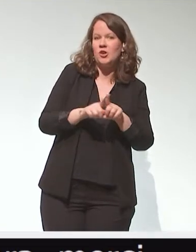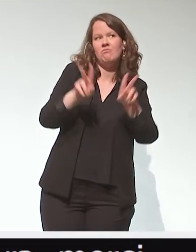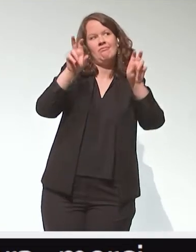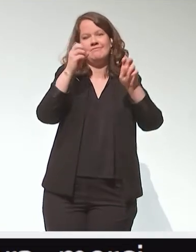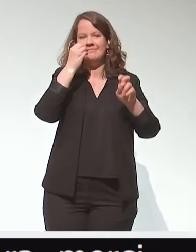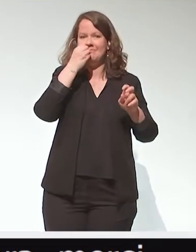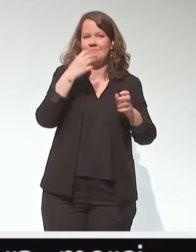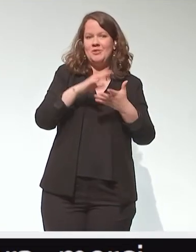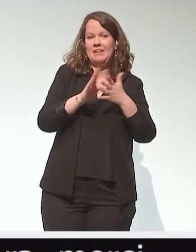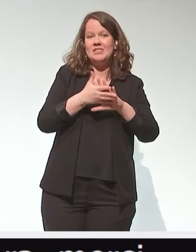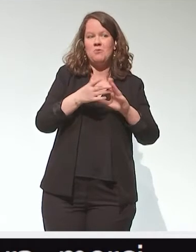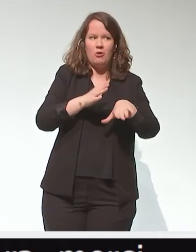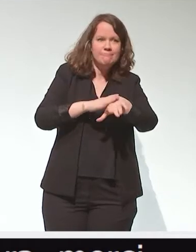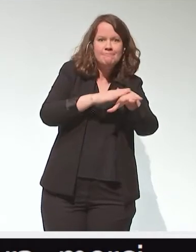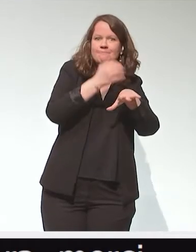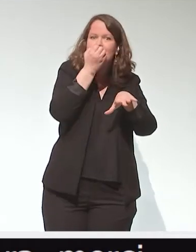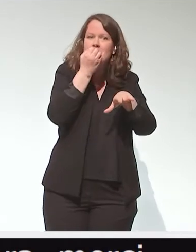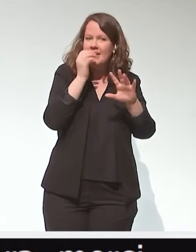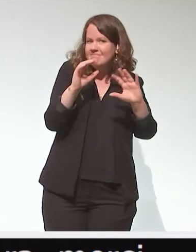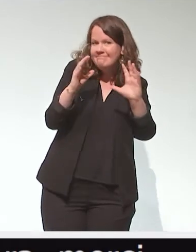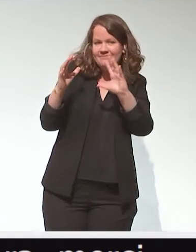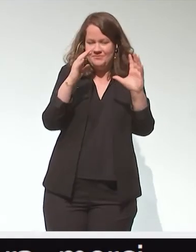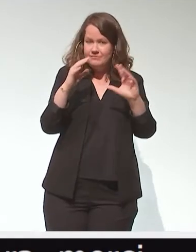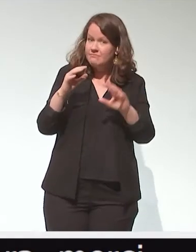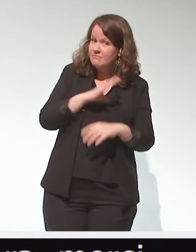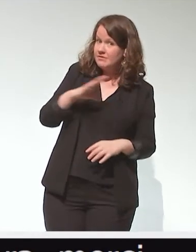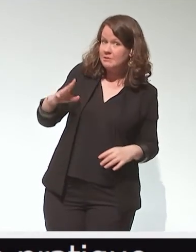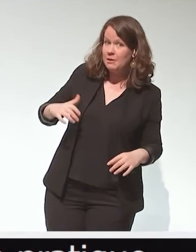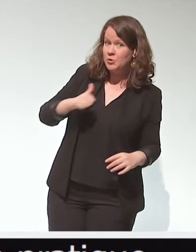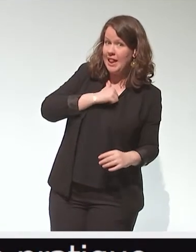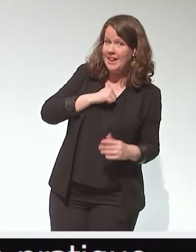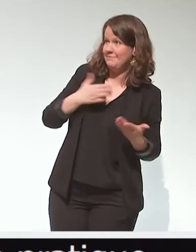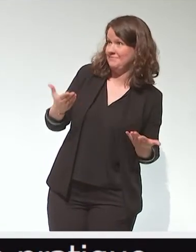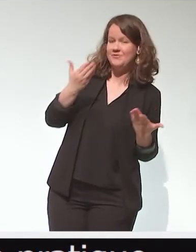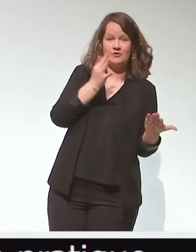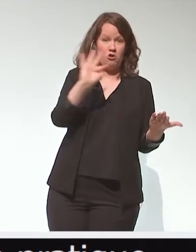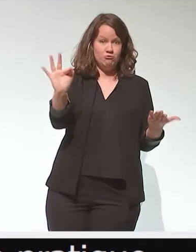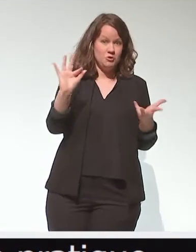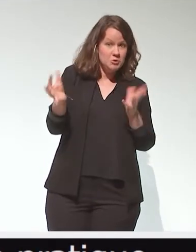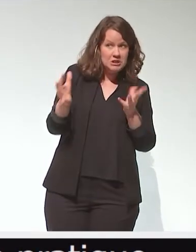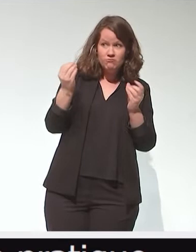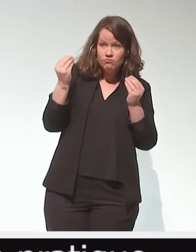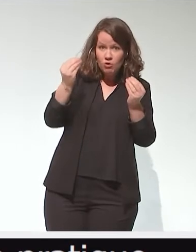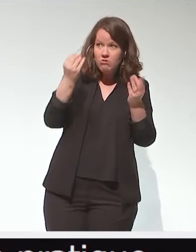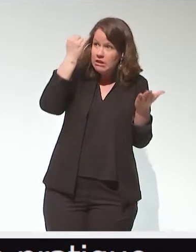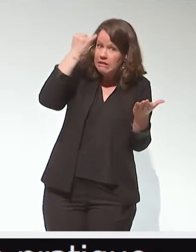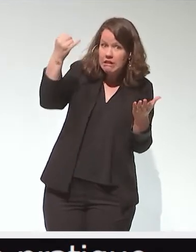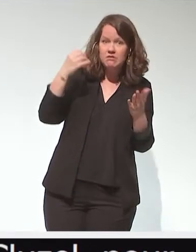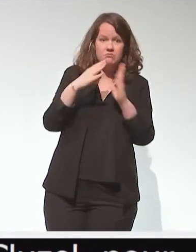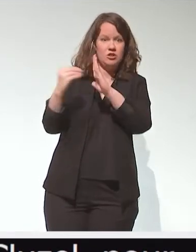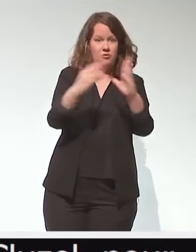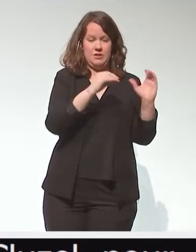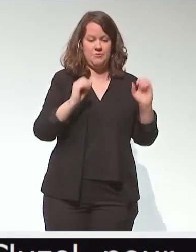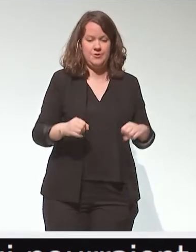So soft power in addition to hard power. Nudge, nudge, wink, wink. But what about best practice? Best